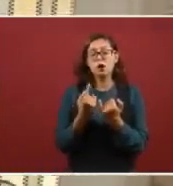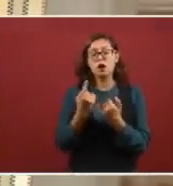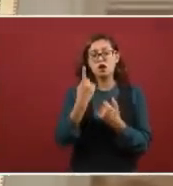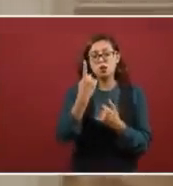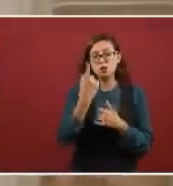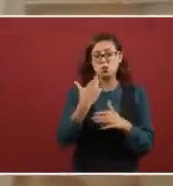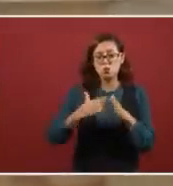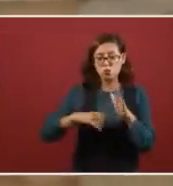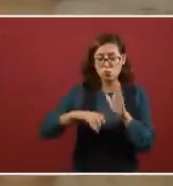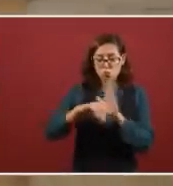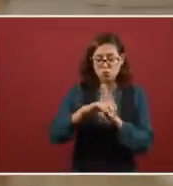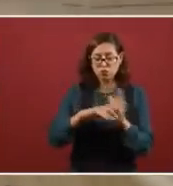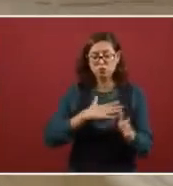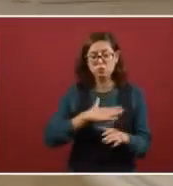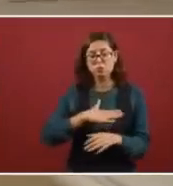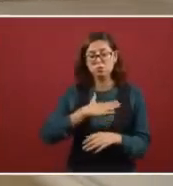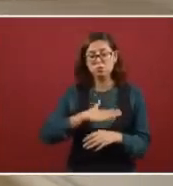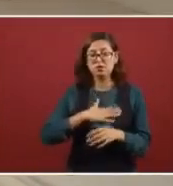bathroom